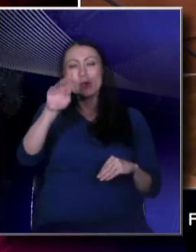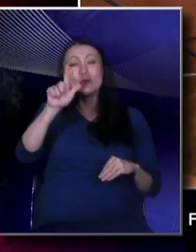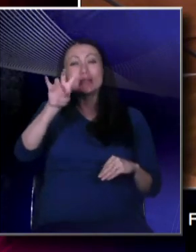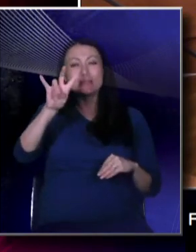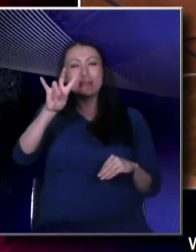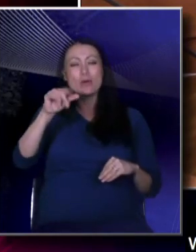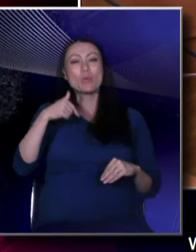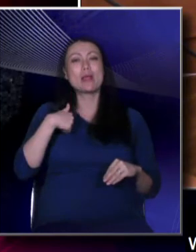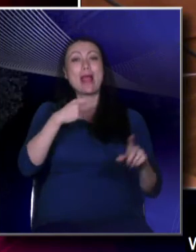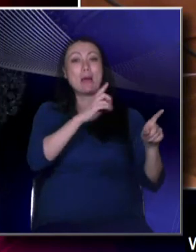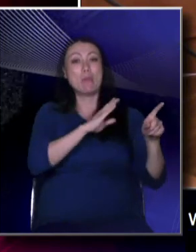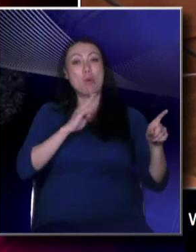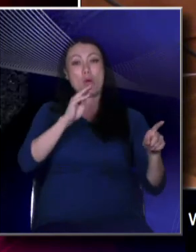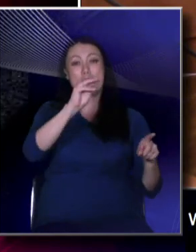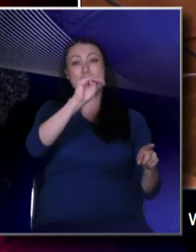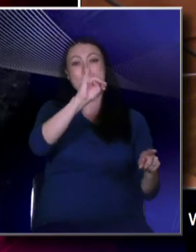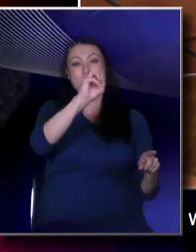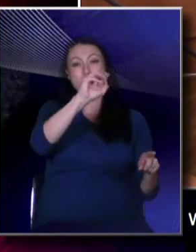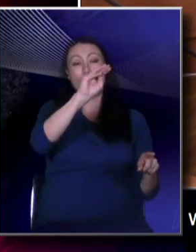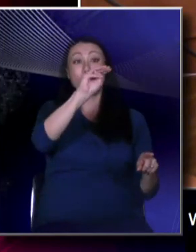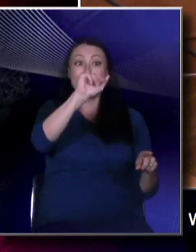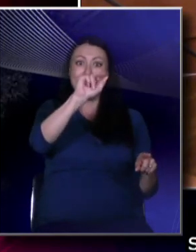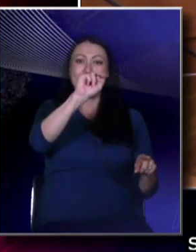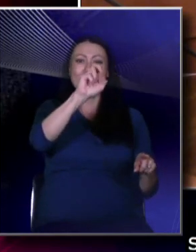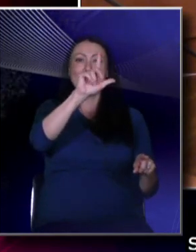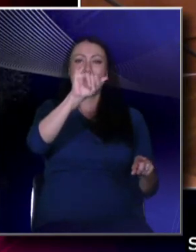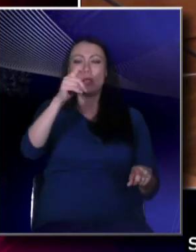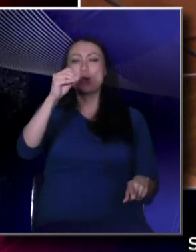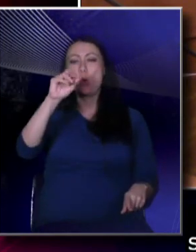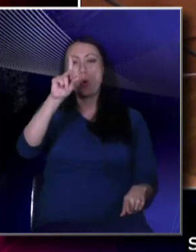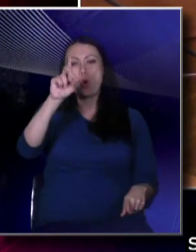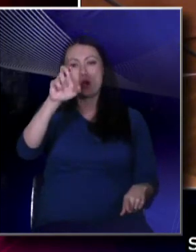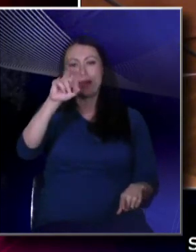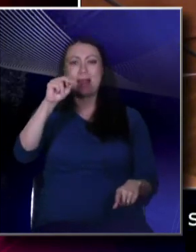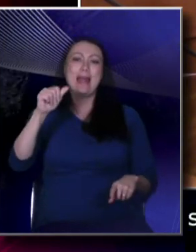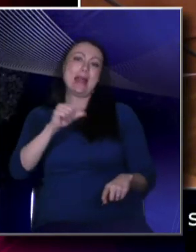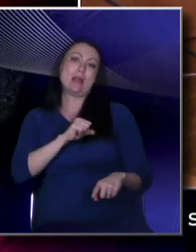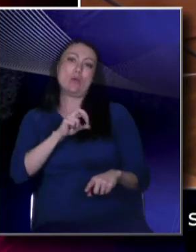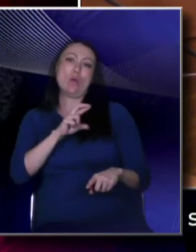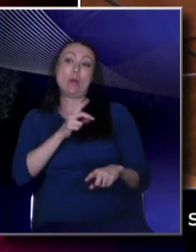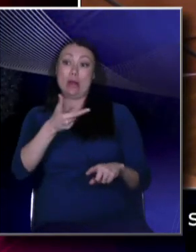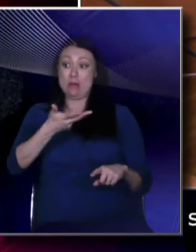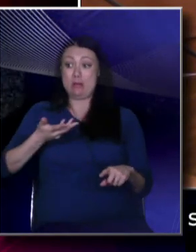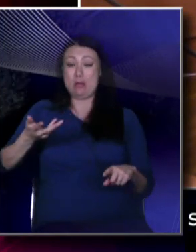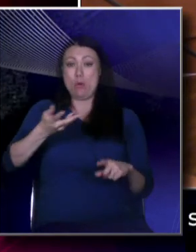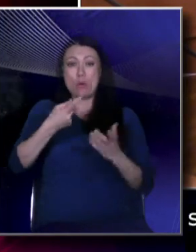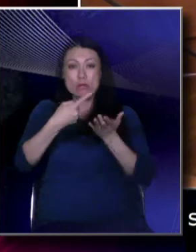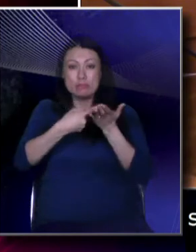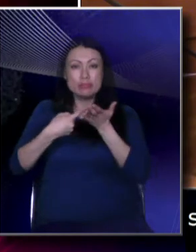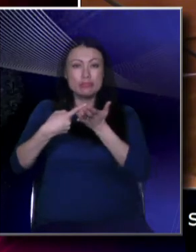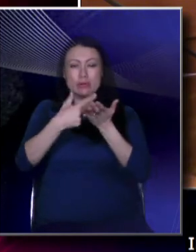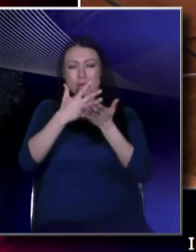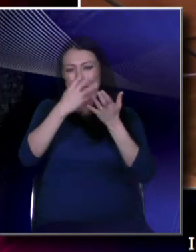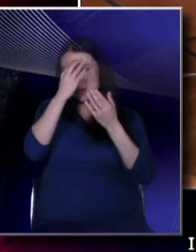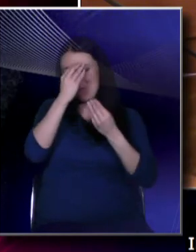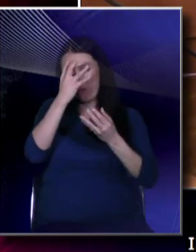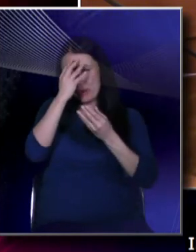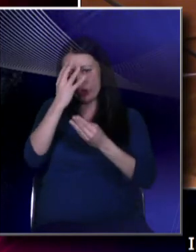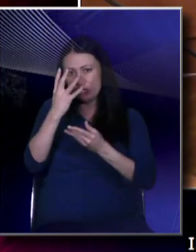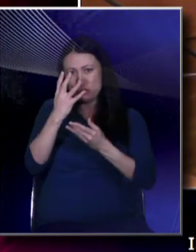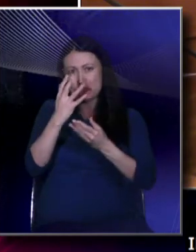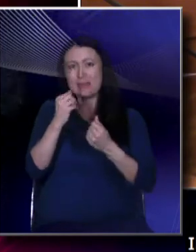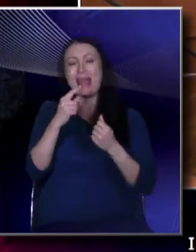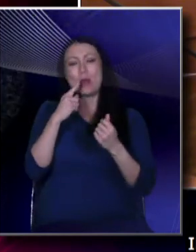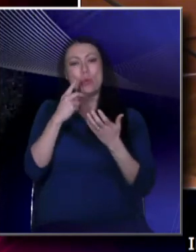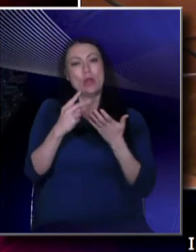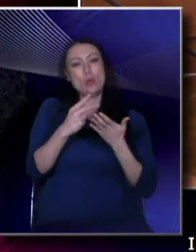members Manley and Gordon and Superintendent Reichman. In that meeting, we discussed some informational items and we